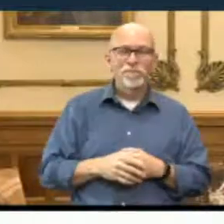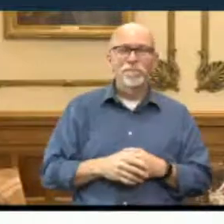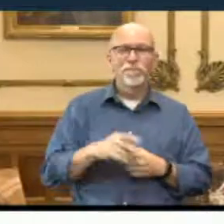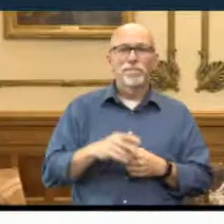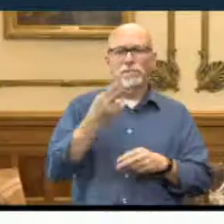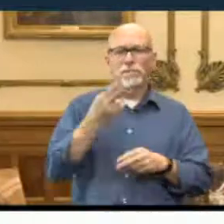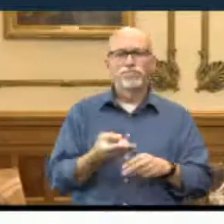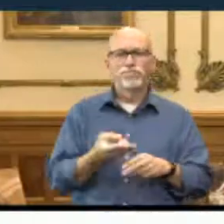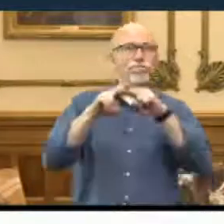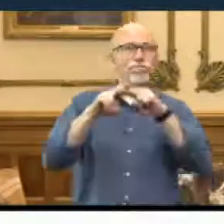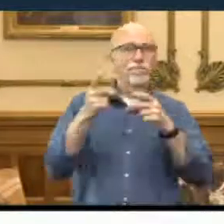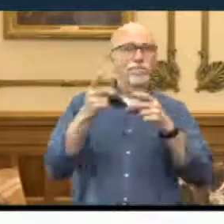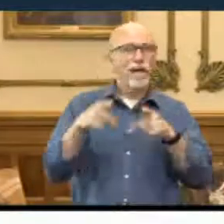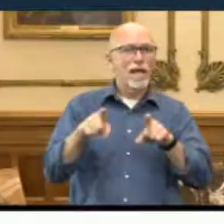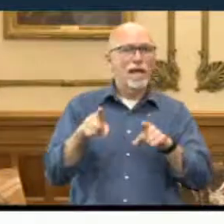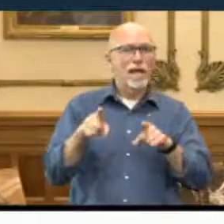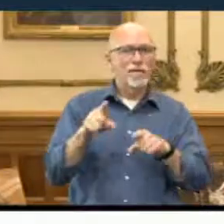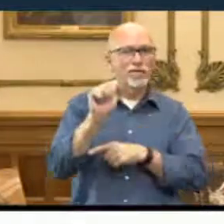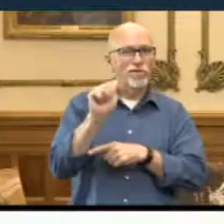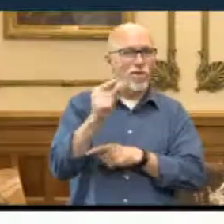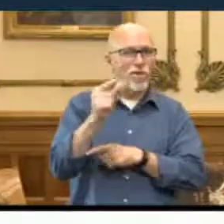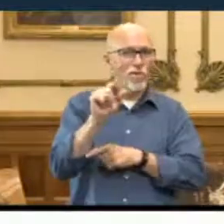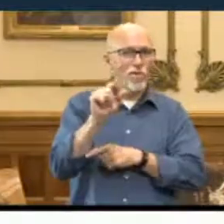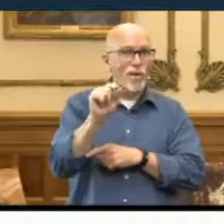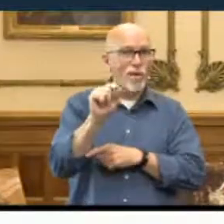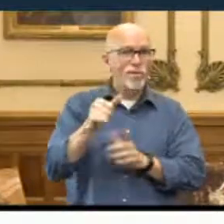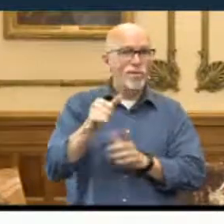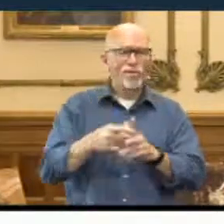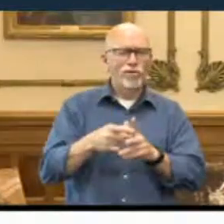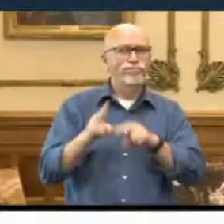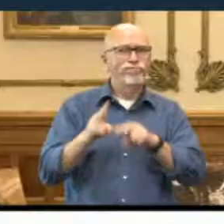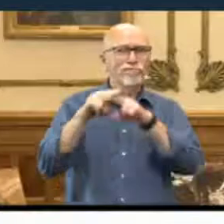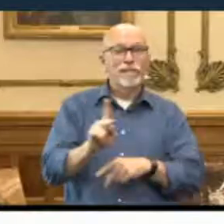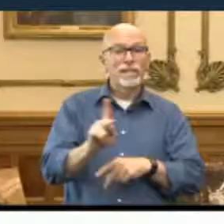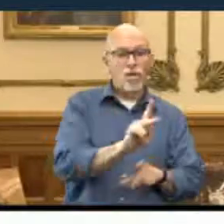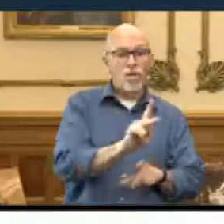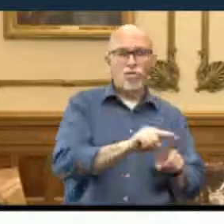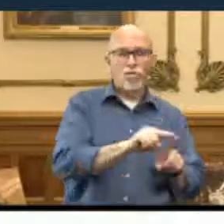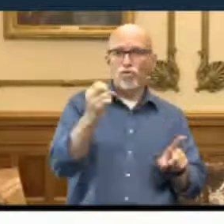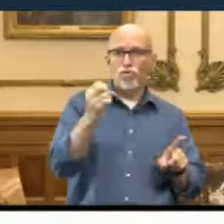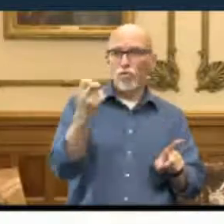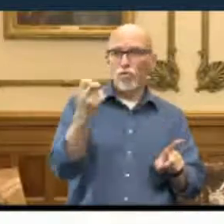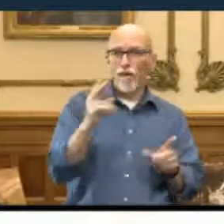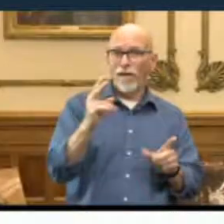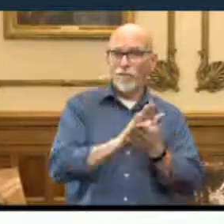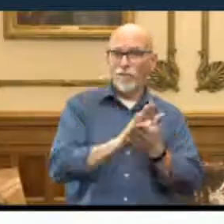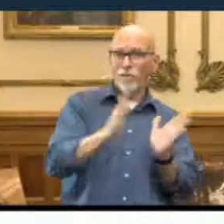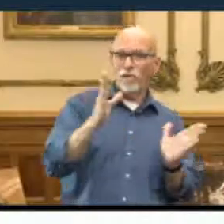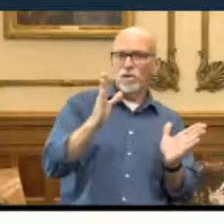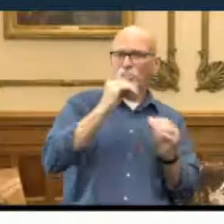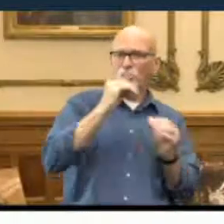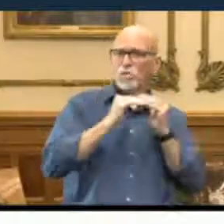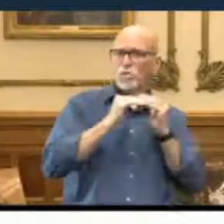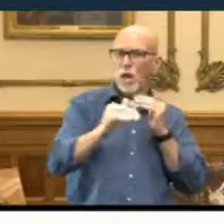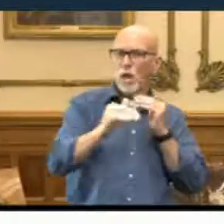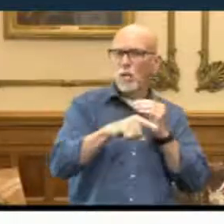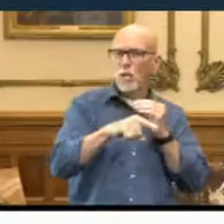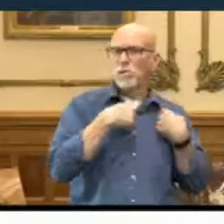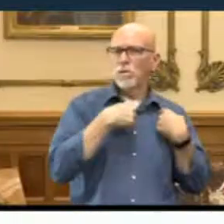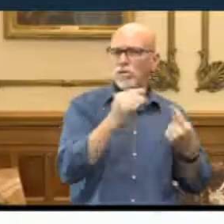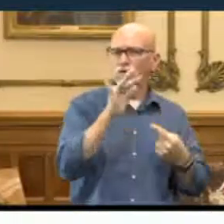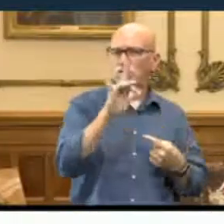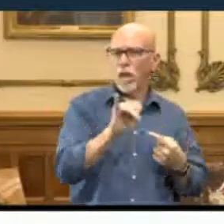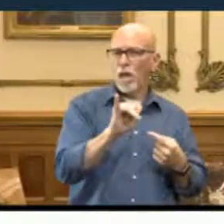sharp increases begin around August 20th. Our kindergarten through grade 12 levels have remained relatively stable since late